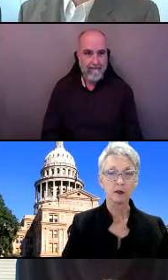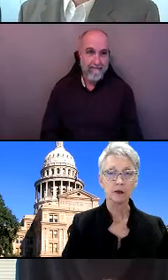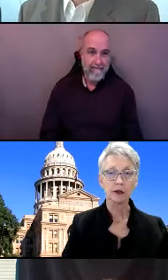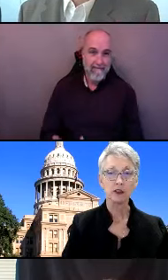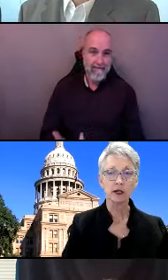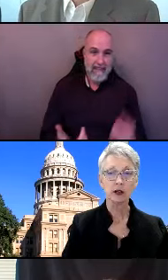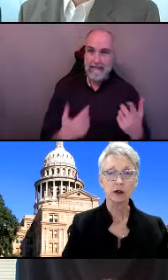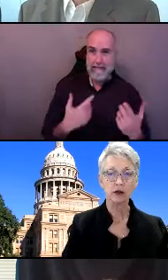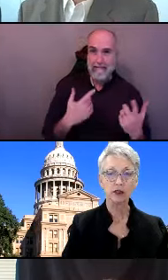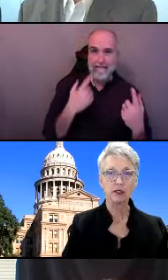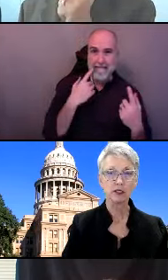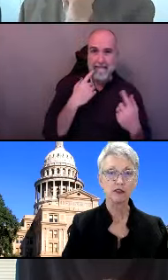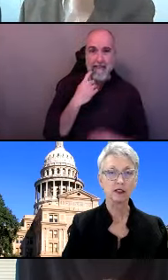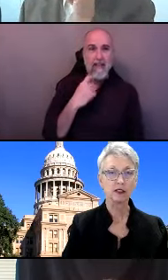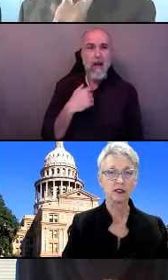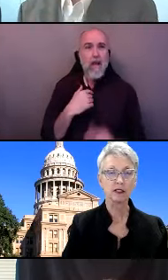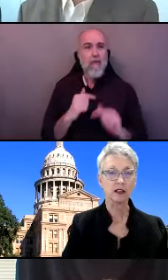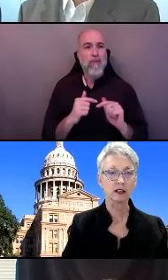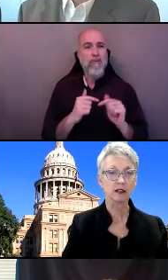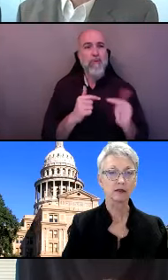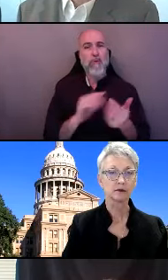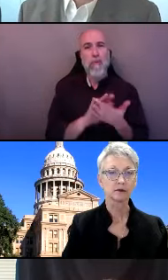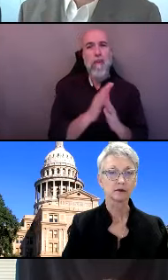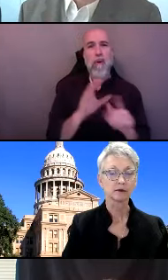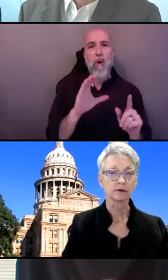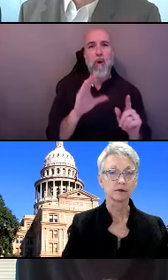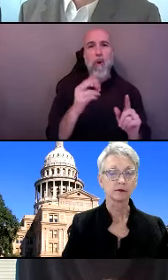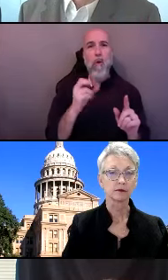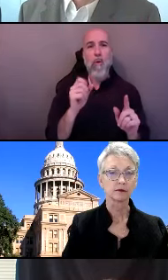Hang on, let me make you a co-host to see if there's anything.